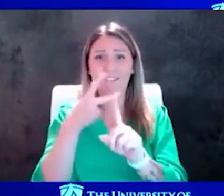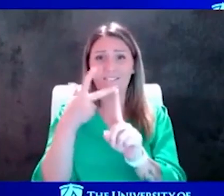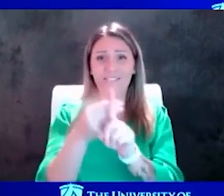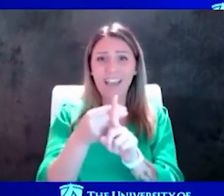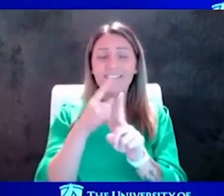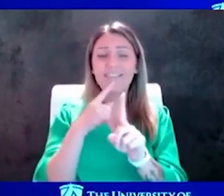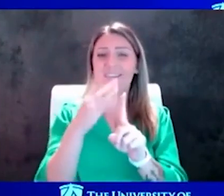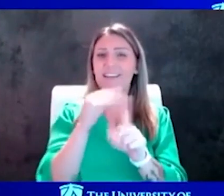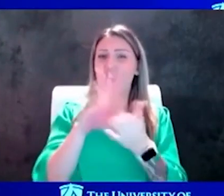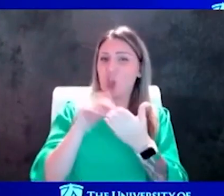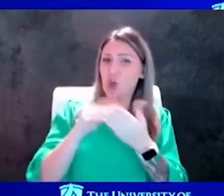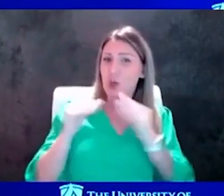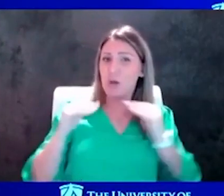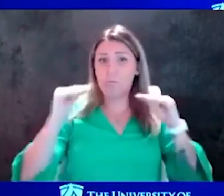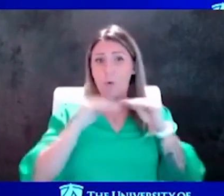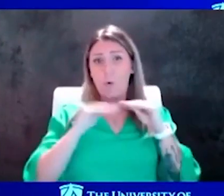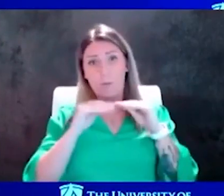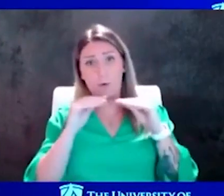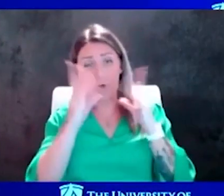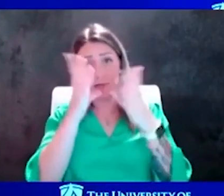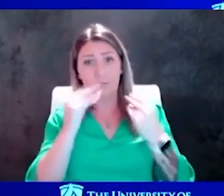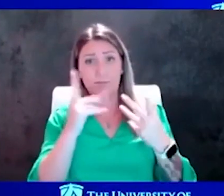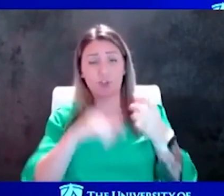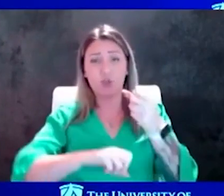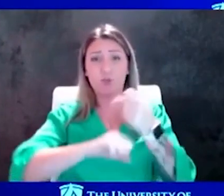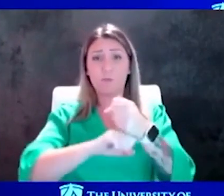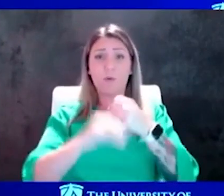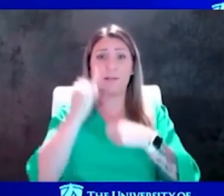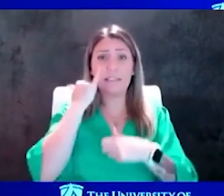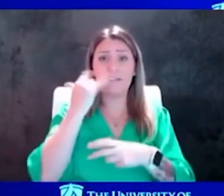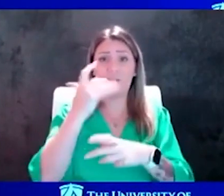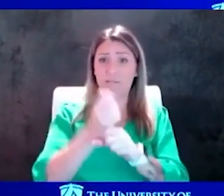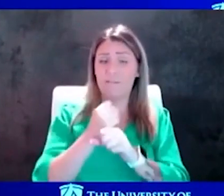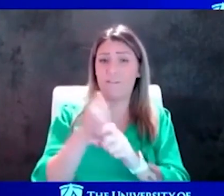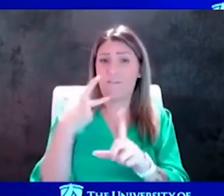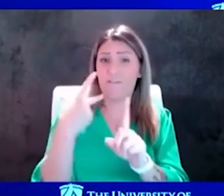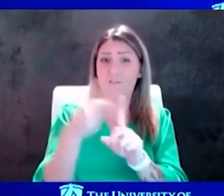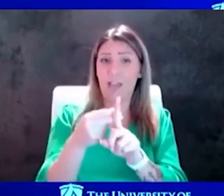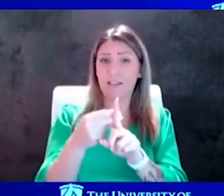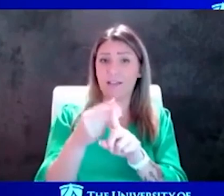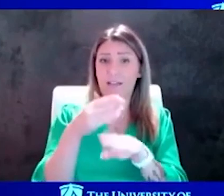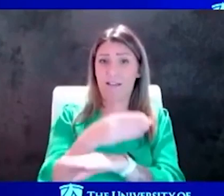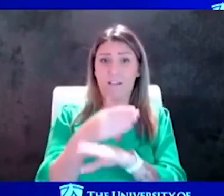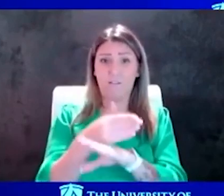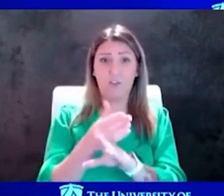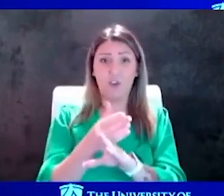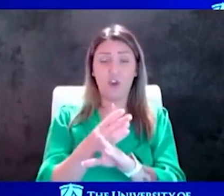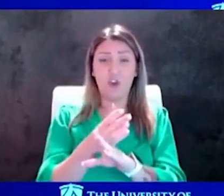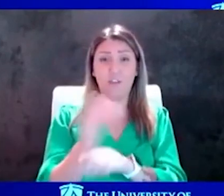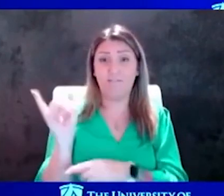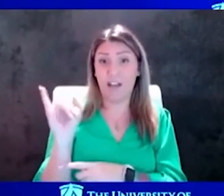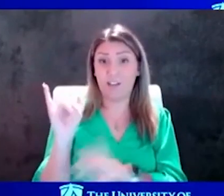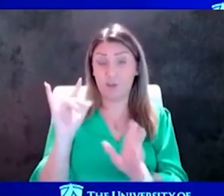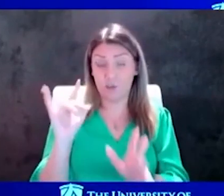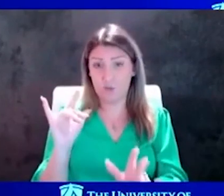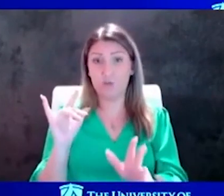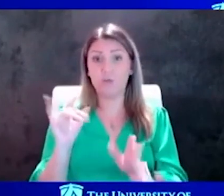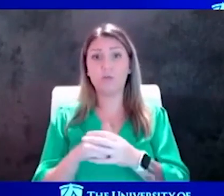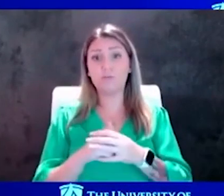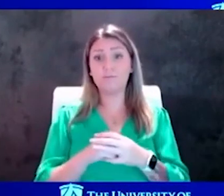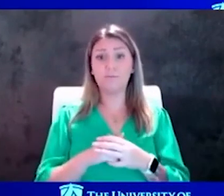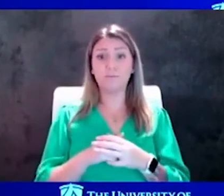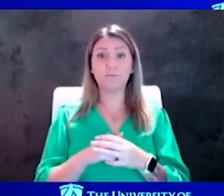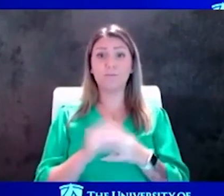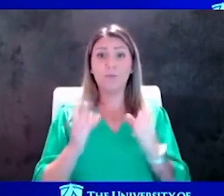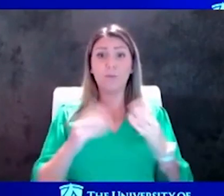the data continues to support the fact that if you get vaccinated after you've been infected, you have more